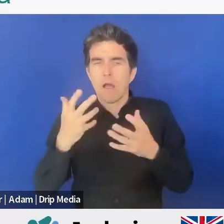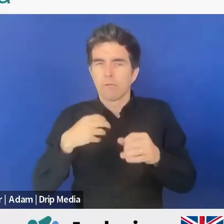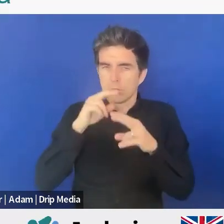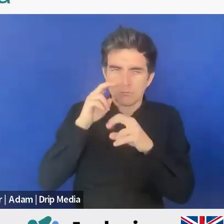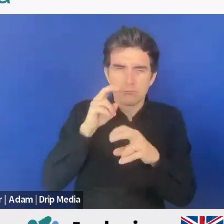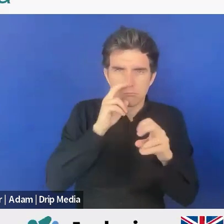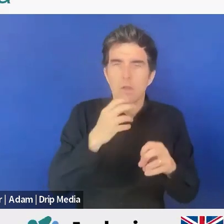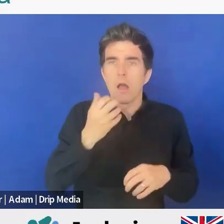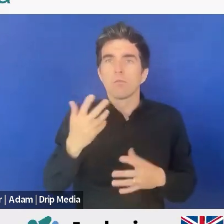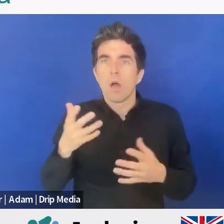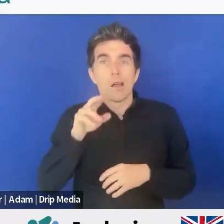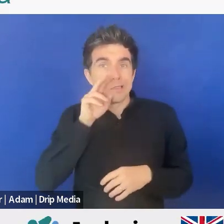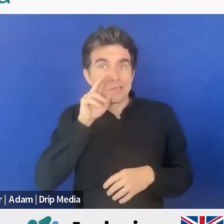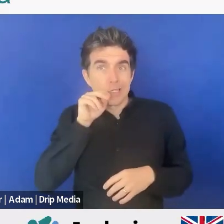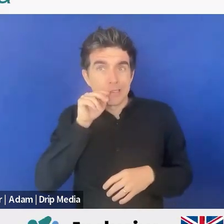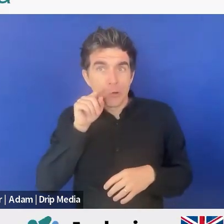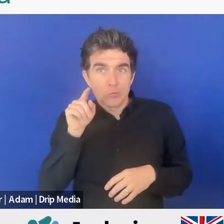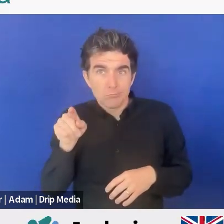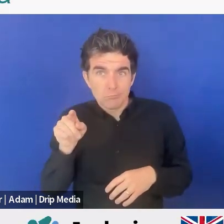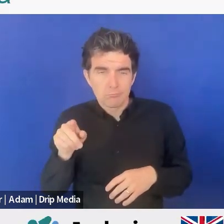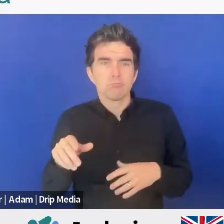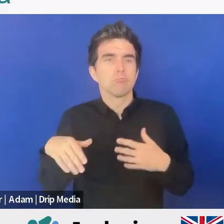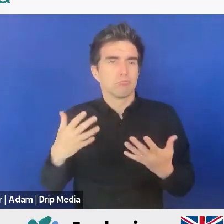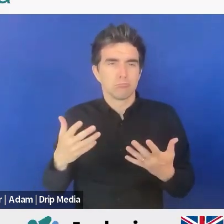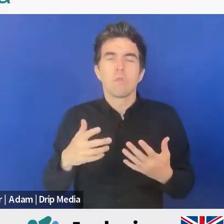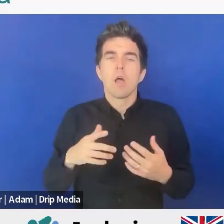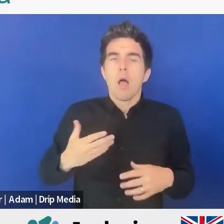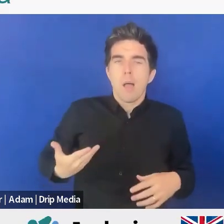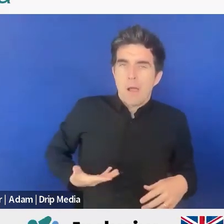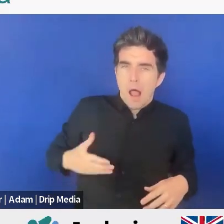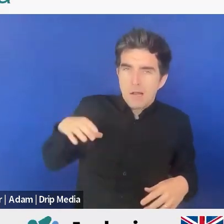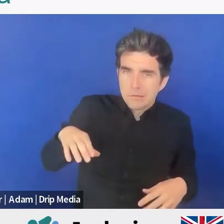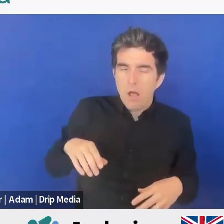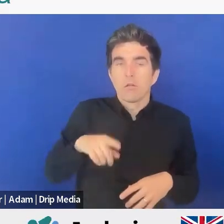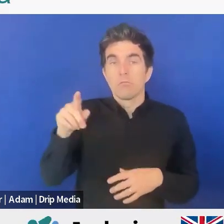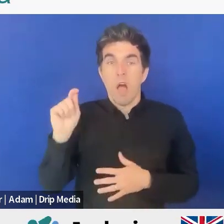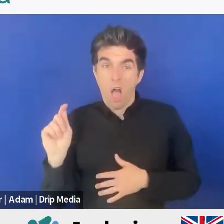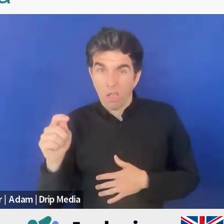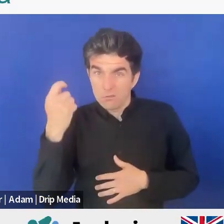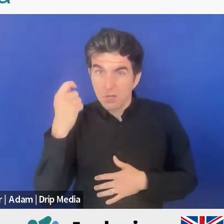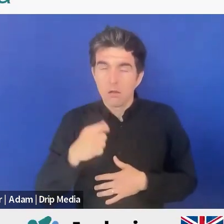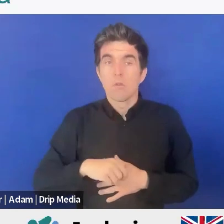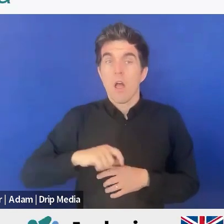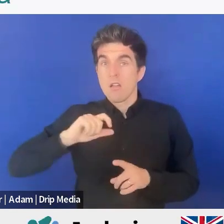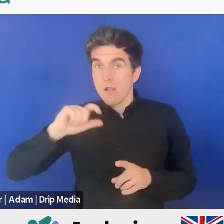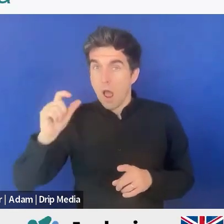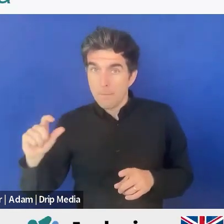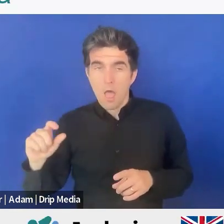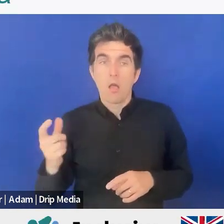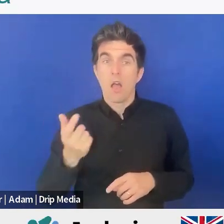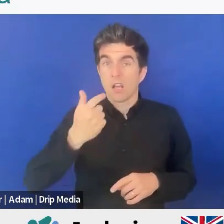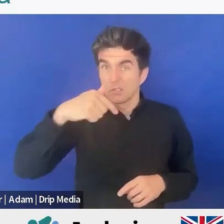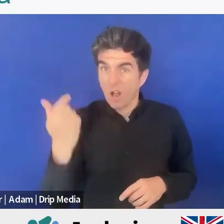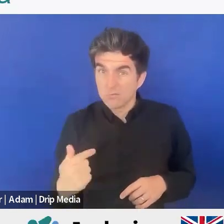I would now like to move on to our panel. I would like to extend a very warm welcome and invite our panelists